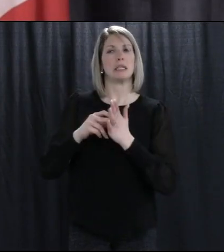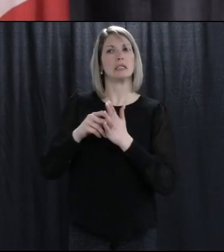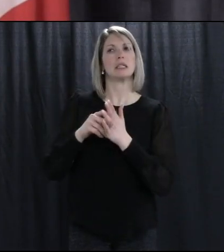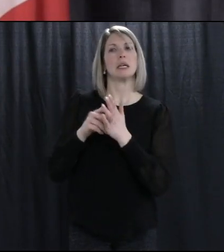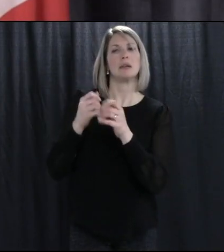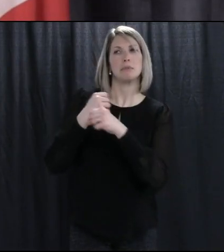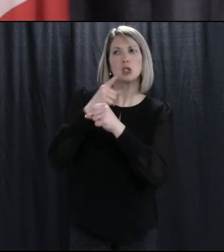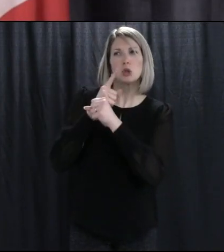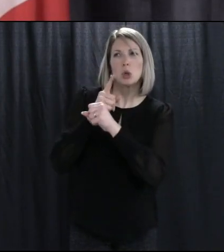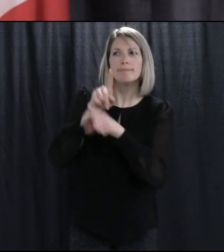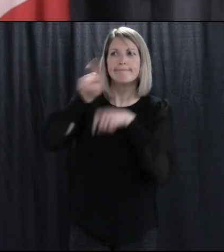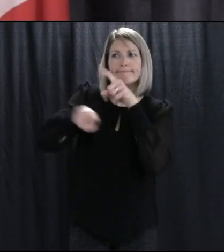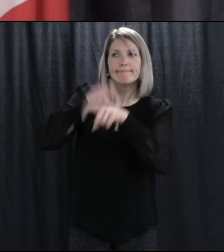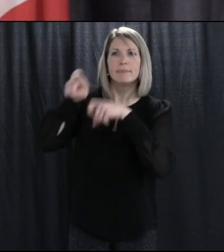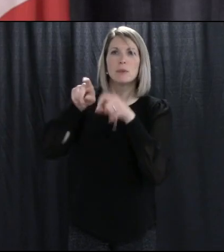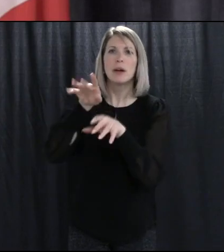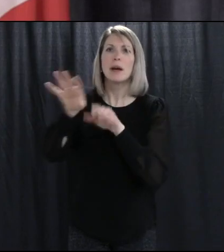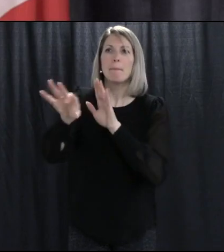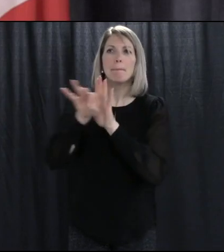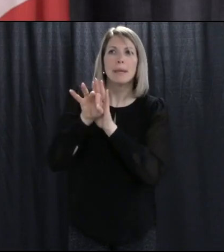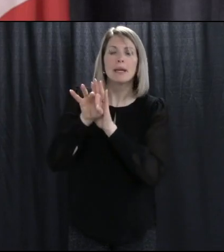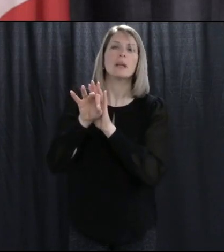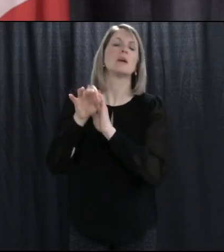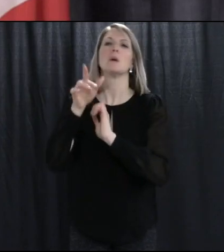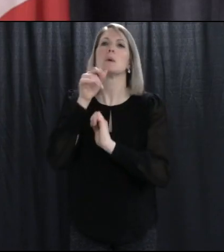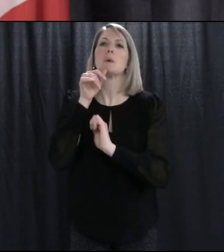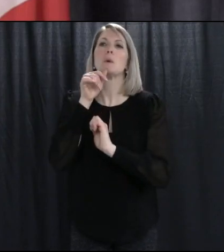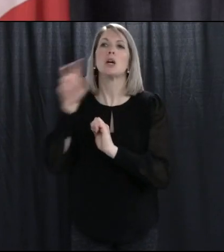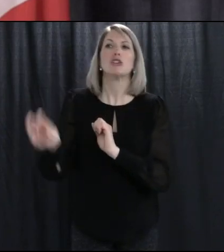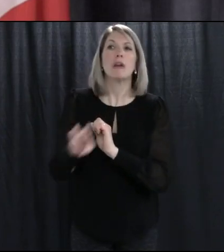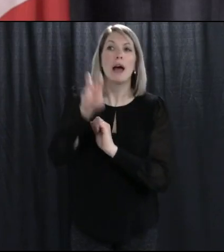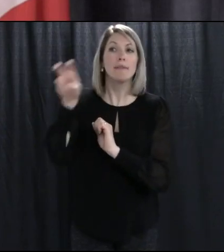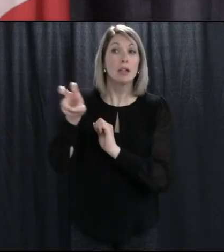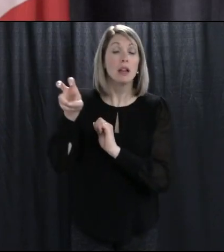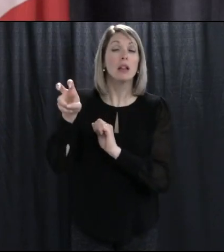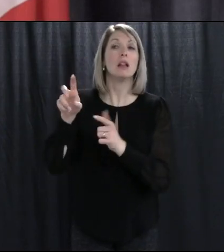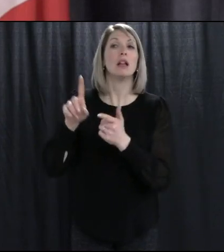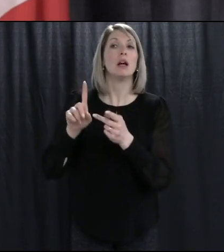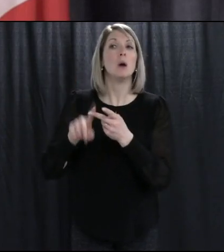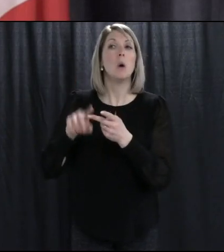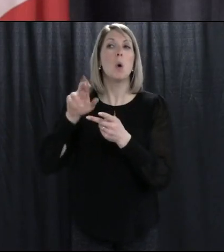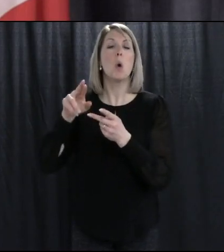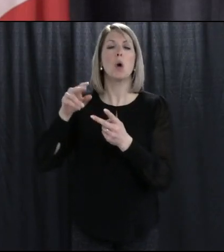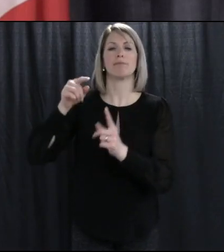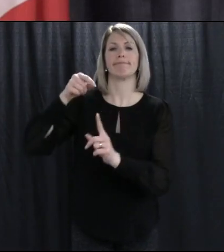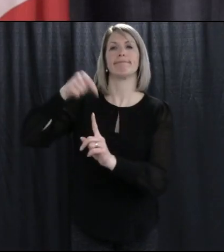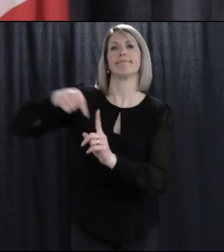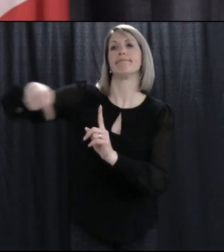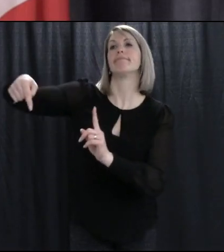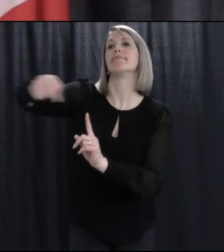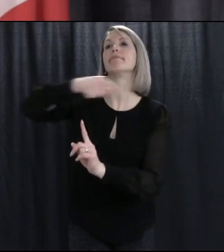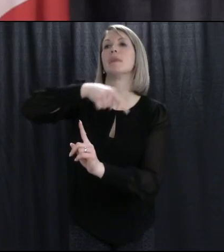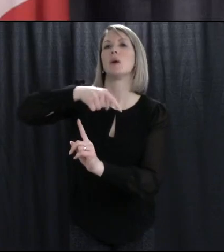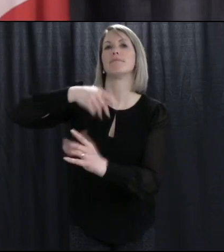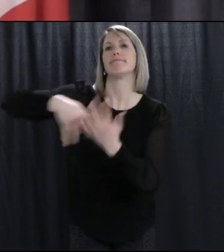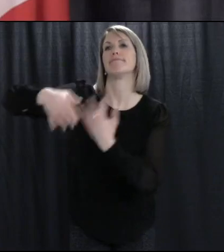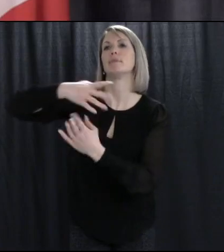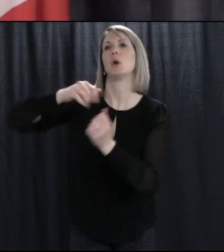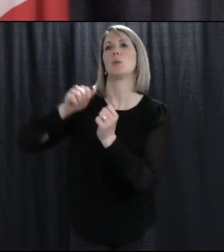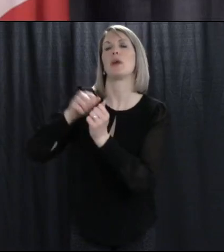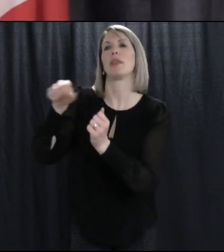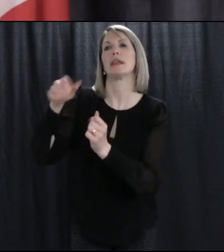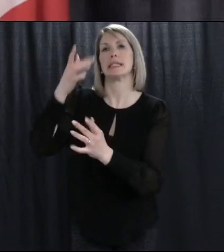at the moment is people who have traveled or contacts of cases, actual cases. If we start